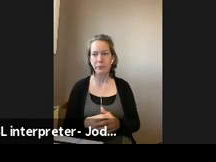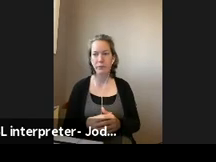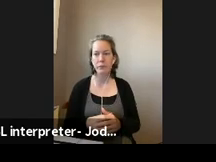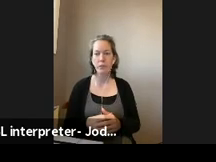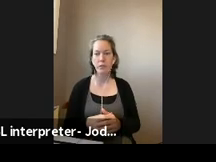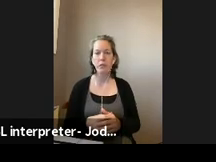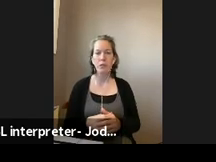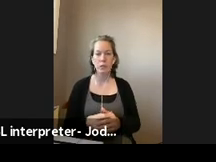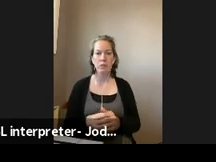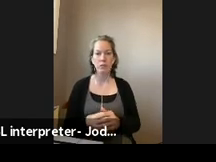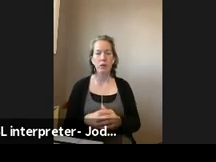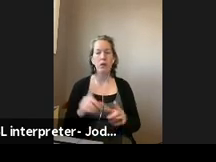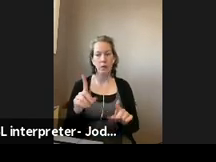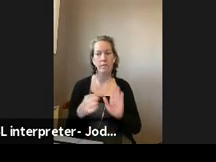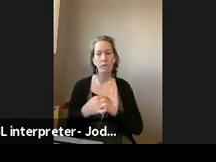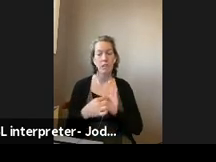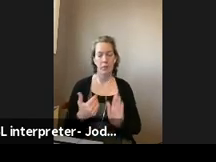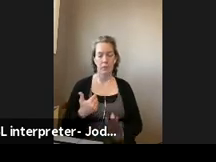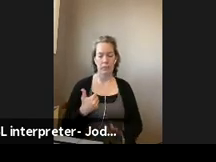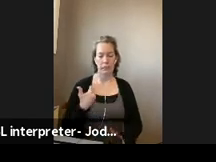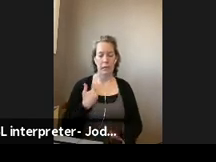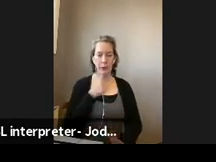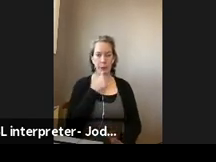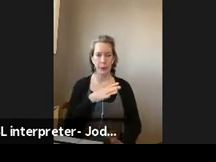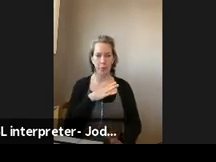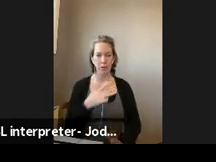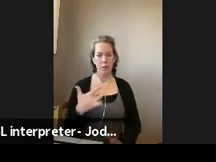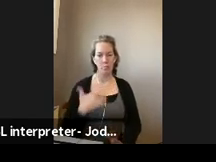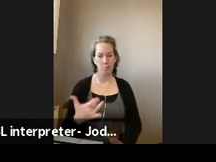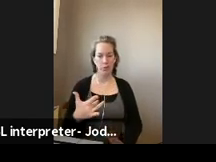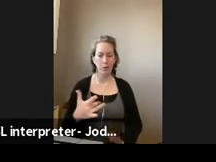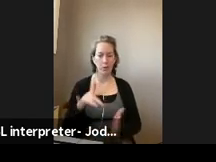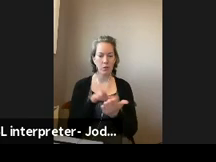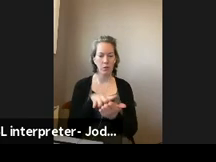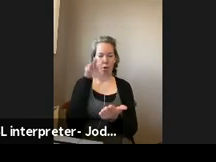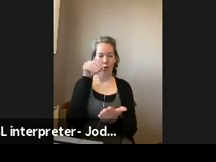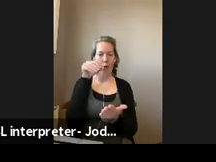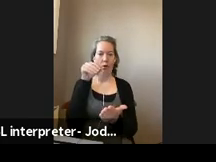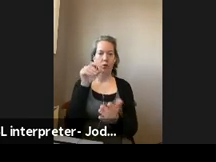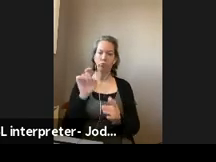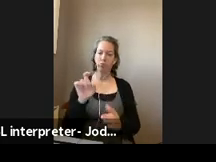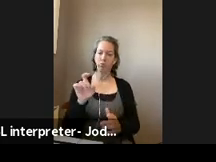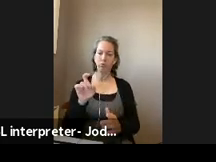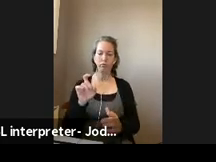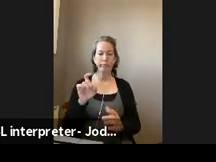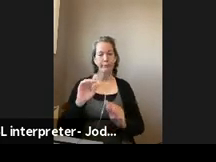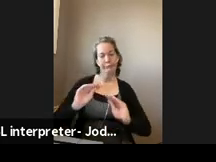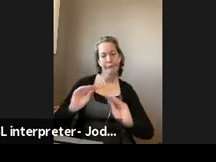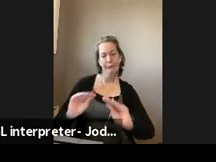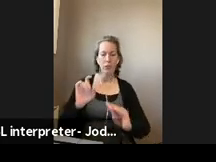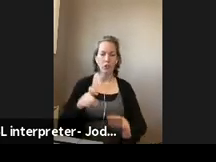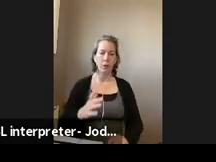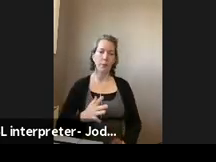like, for example, young women, are often taught to be very polite, to be polite to the guy who